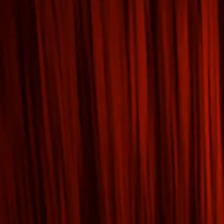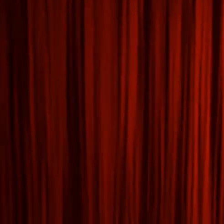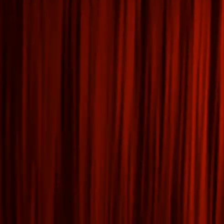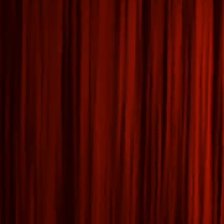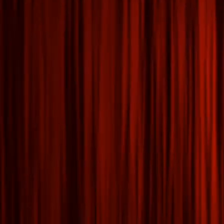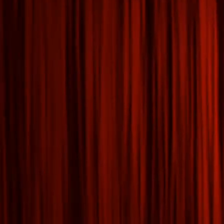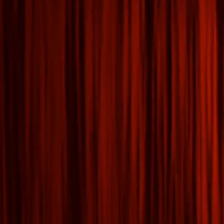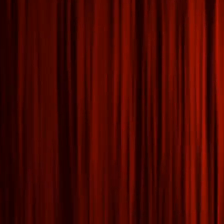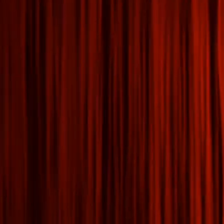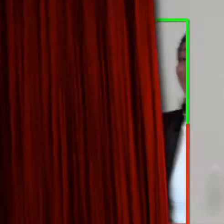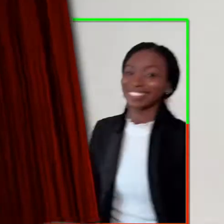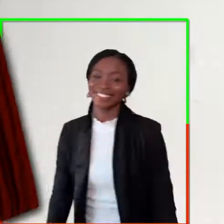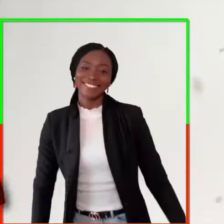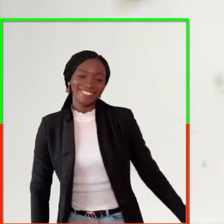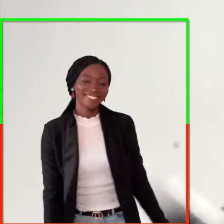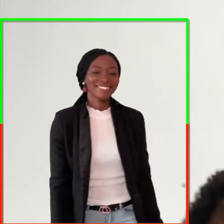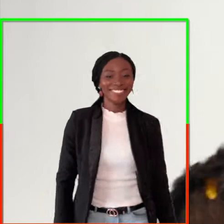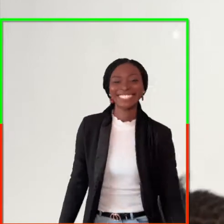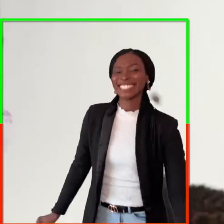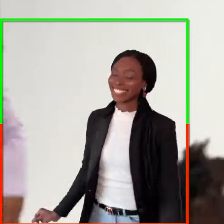Hallelujah. Amen.